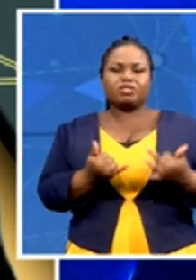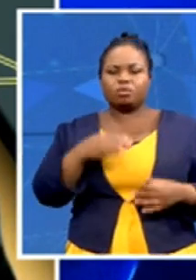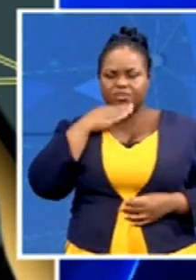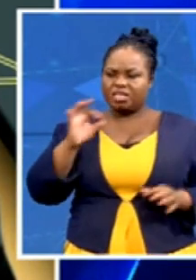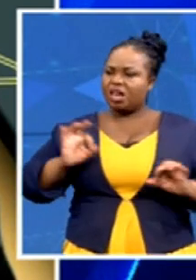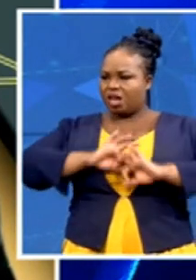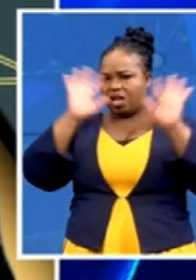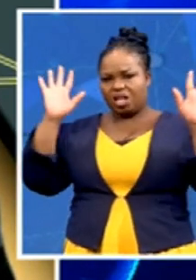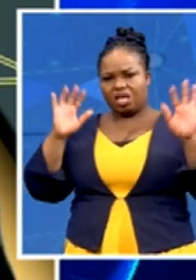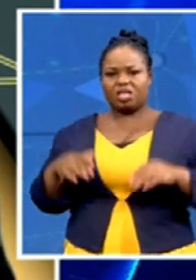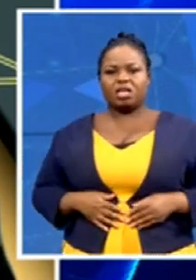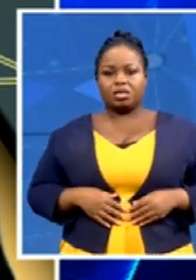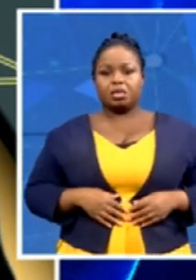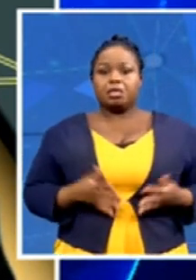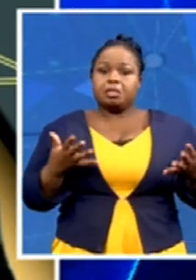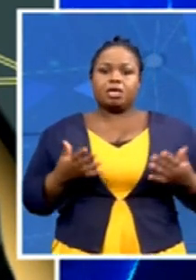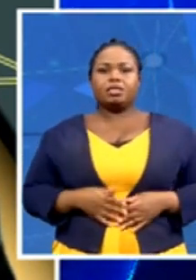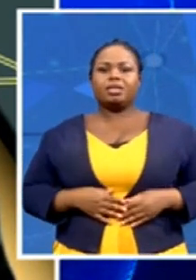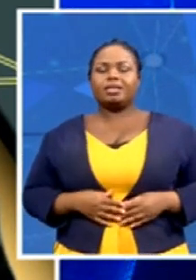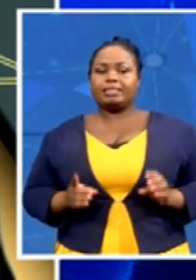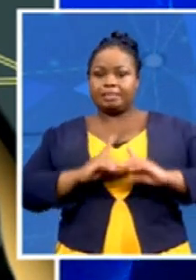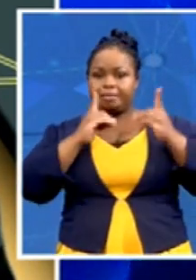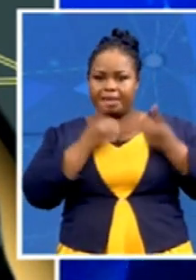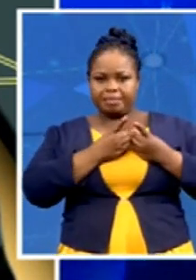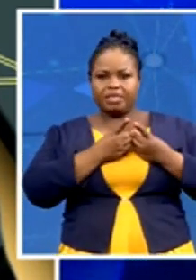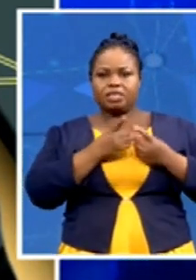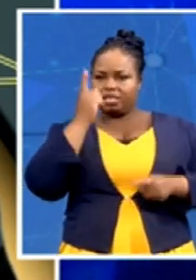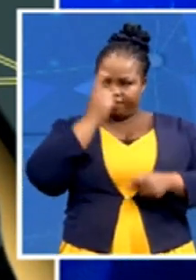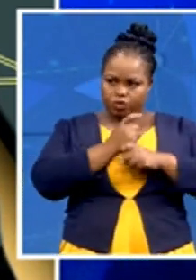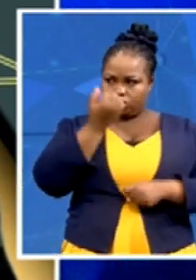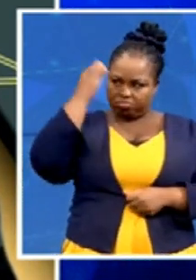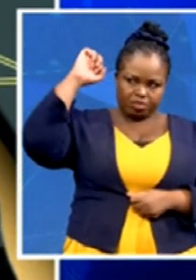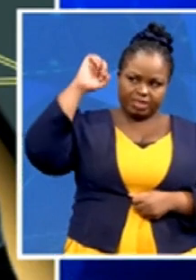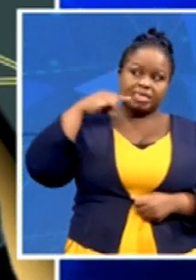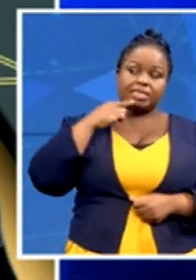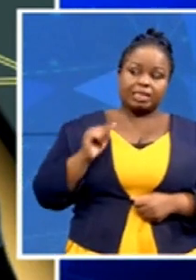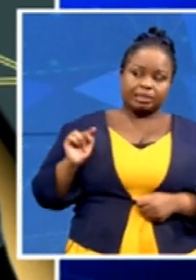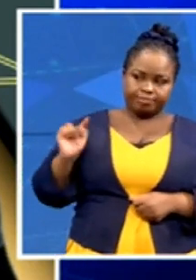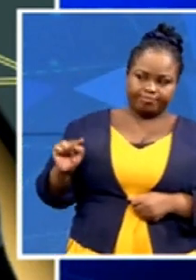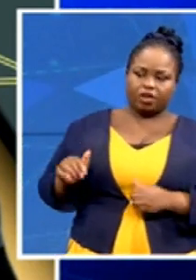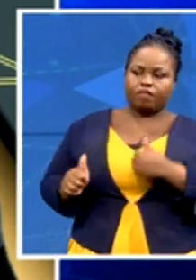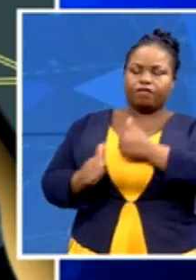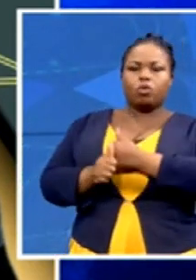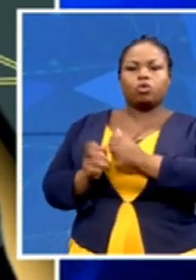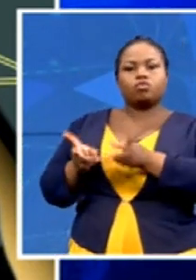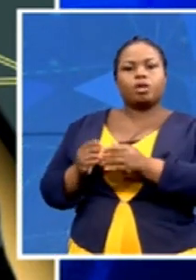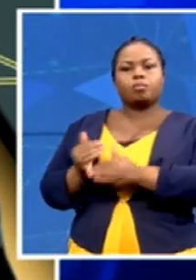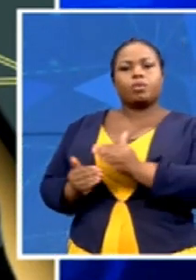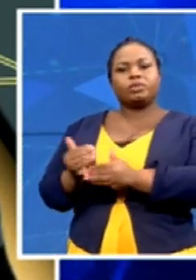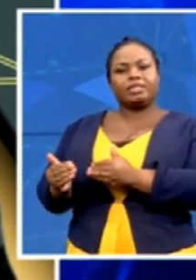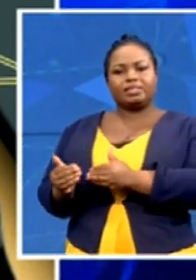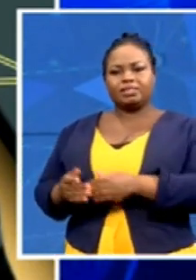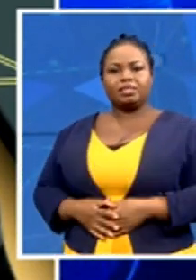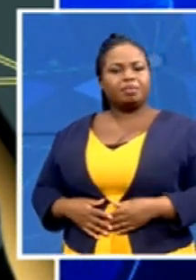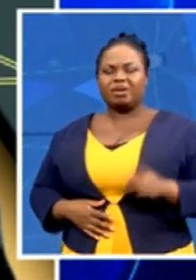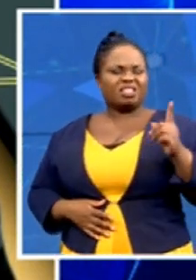that deviation, and they said to them, go and follow the normal process. And that they did not follow. It was deliberate on their